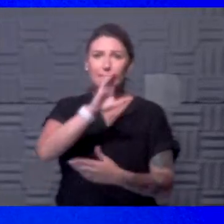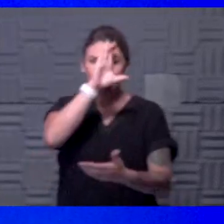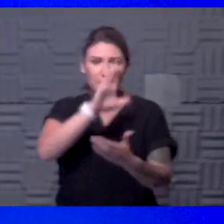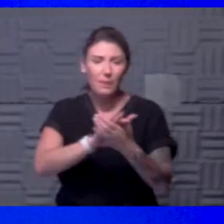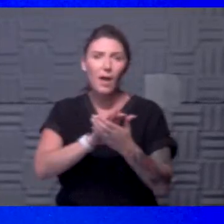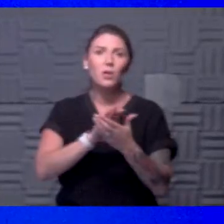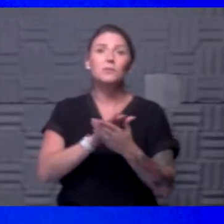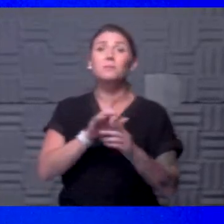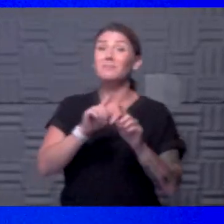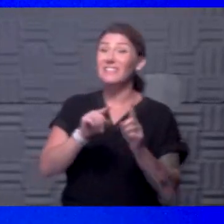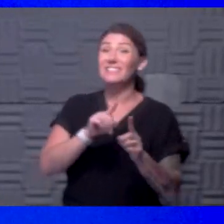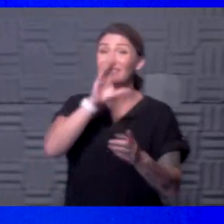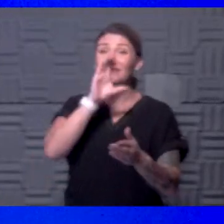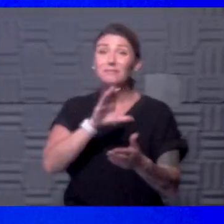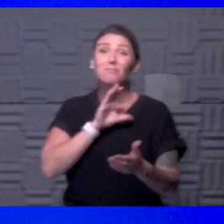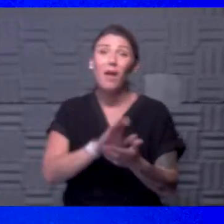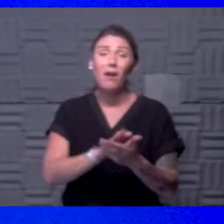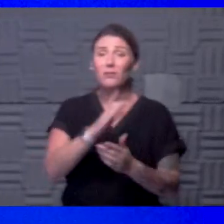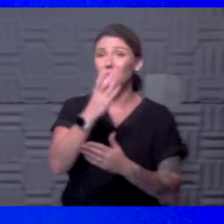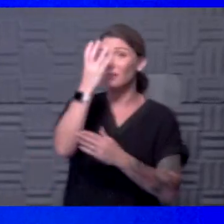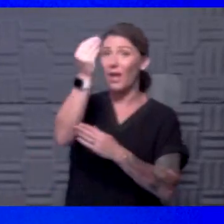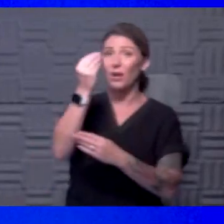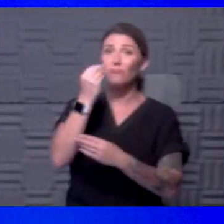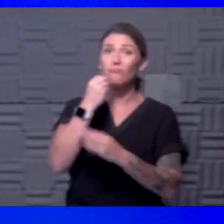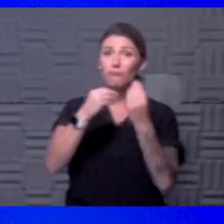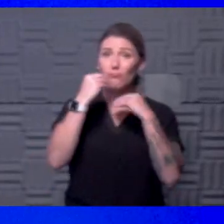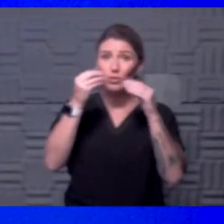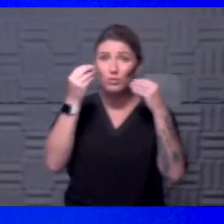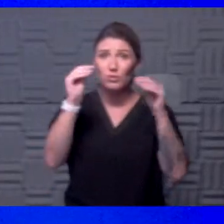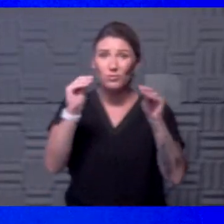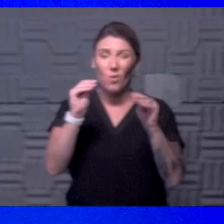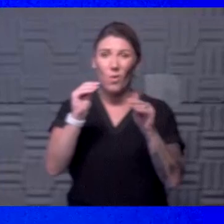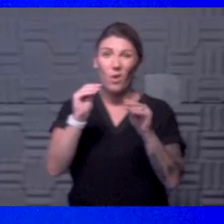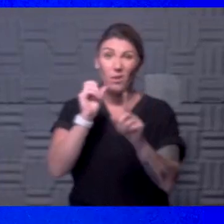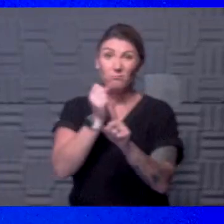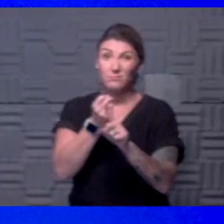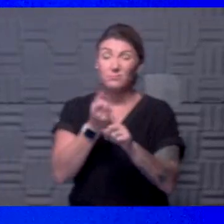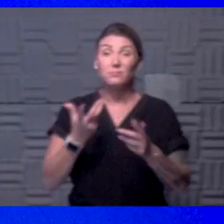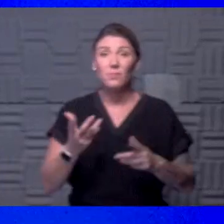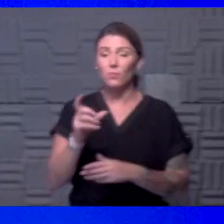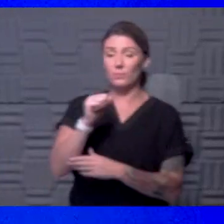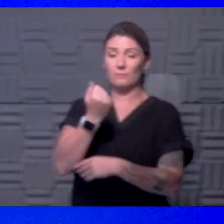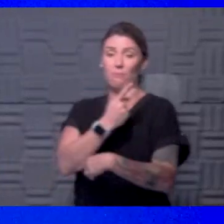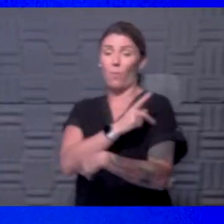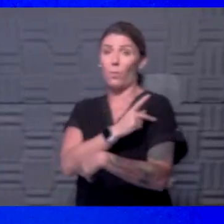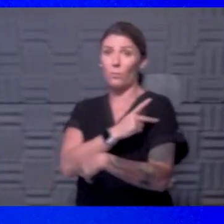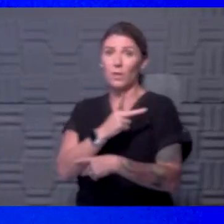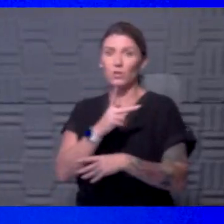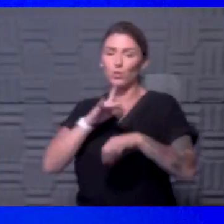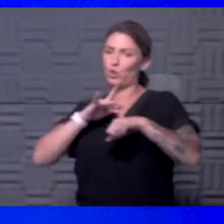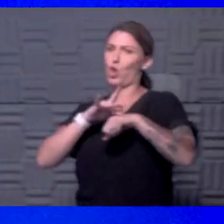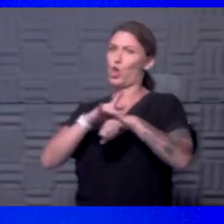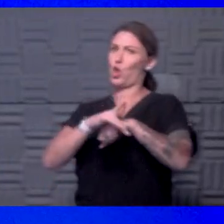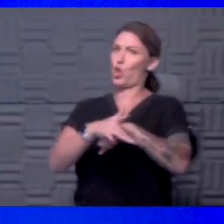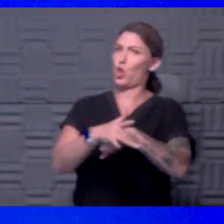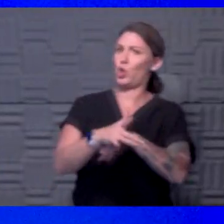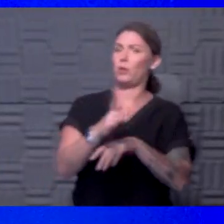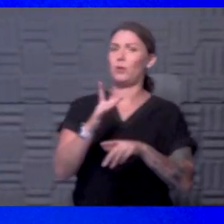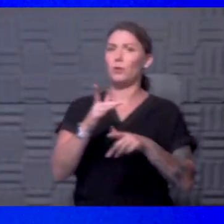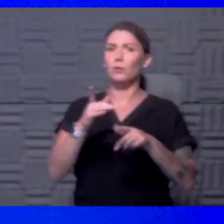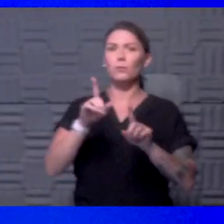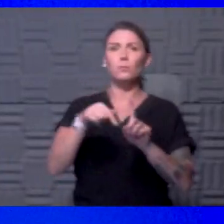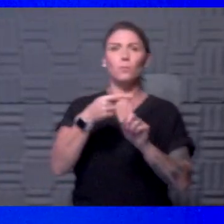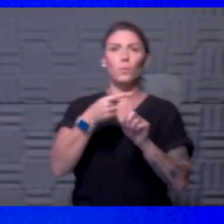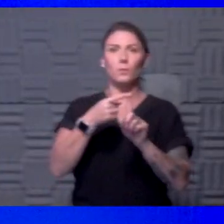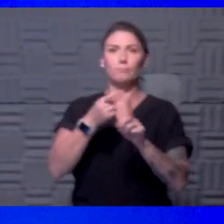grocery store, and this patient had it. There was another patient who, and this was early in the season, who